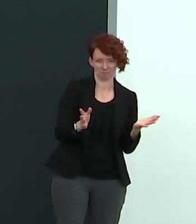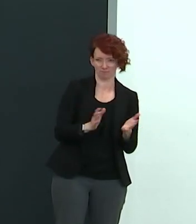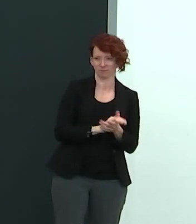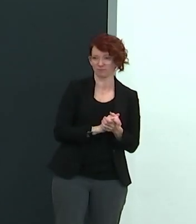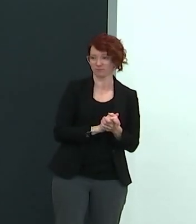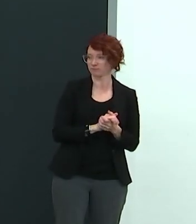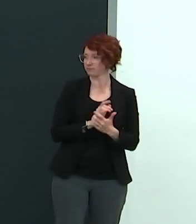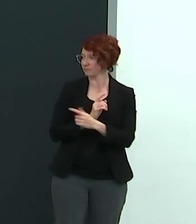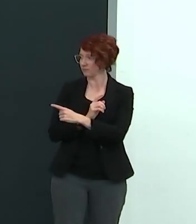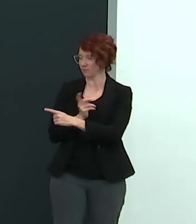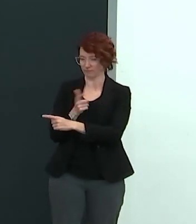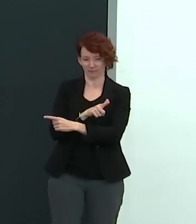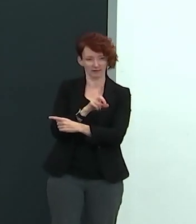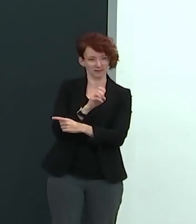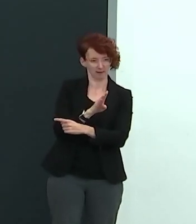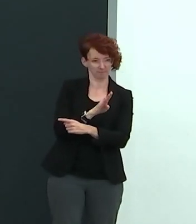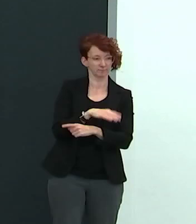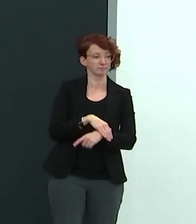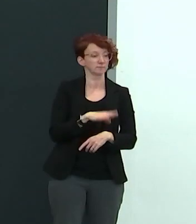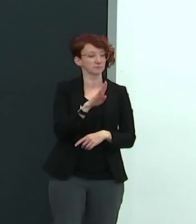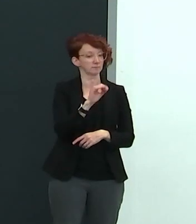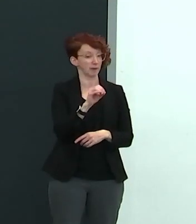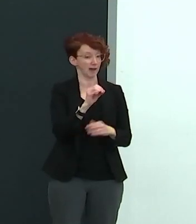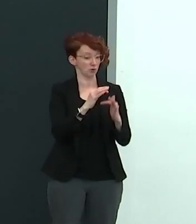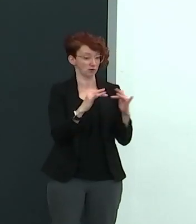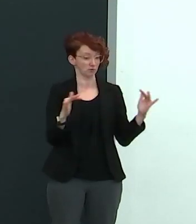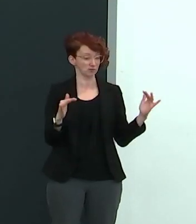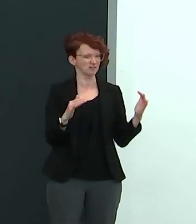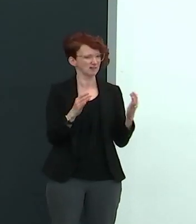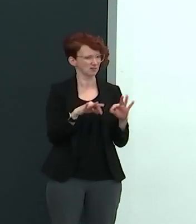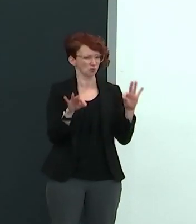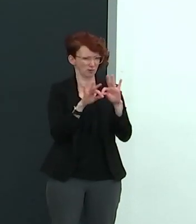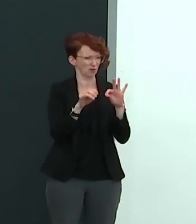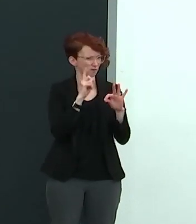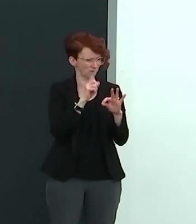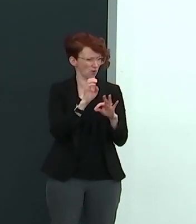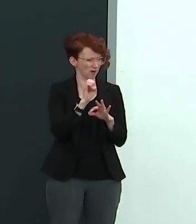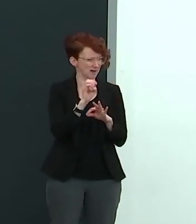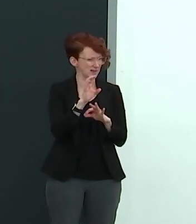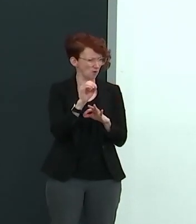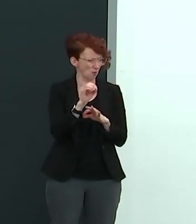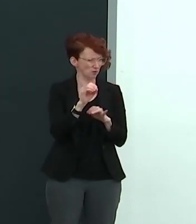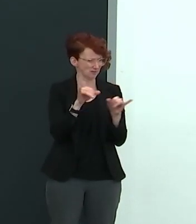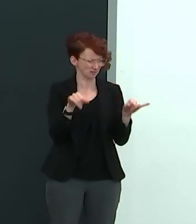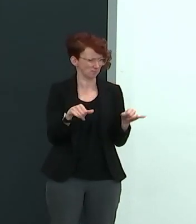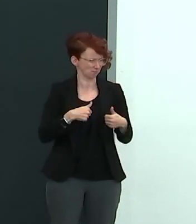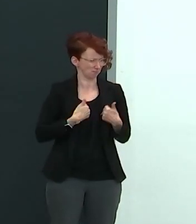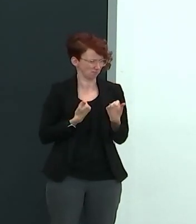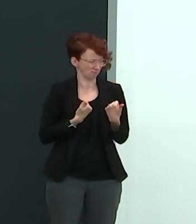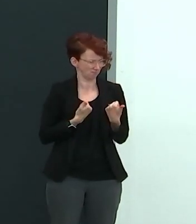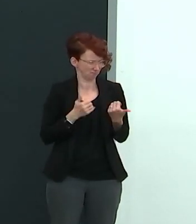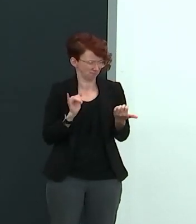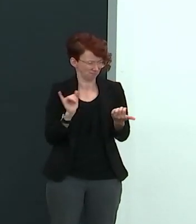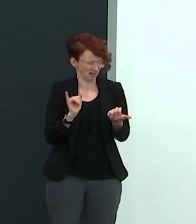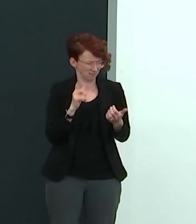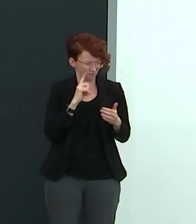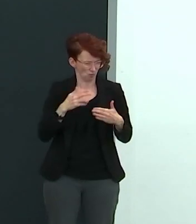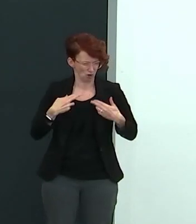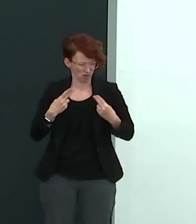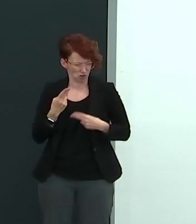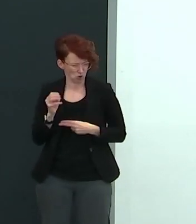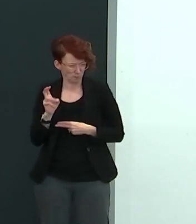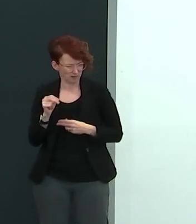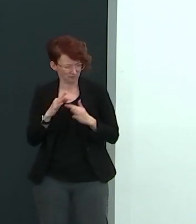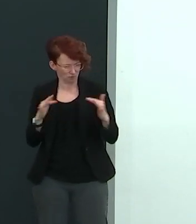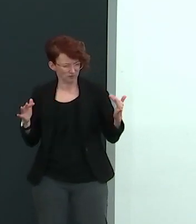Just as biodiversity is critical for an ecosystem's survival, is human diversity an essential component for humanity's ability